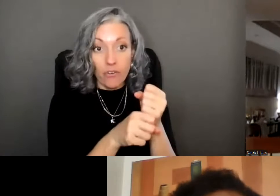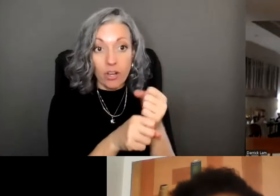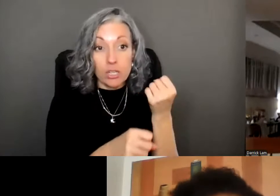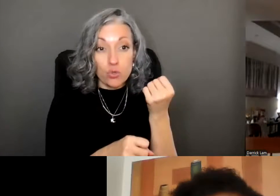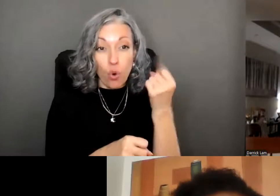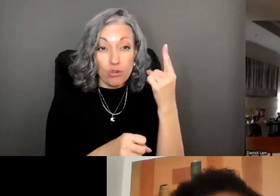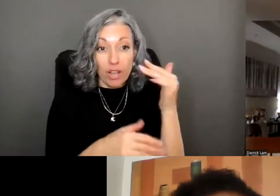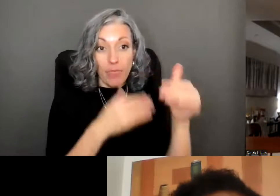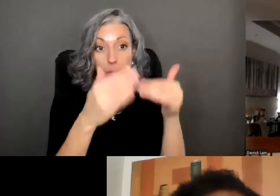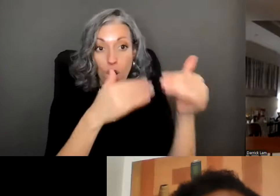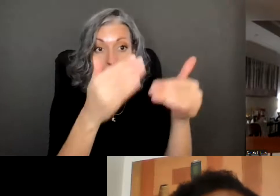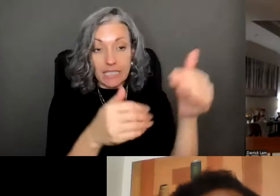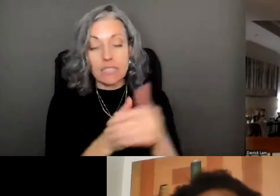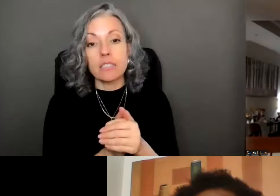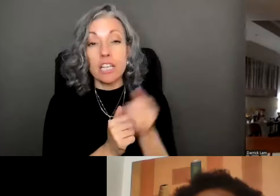the process,